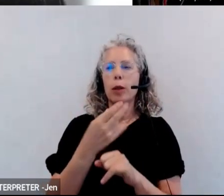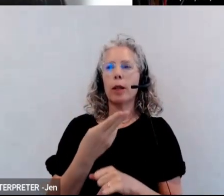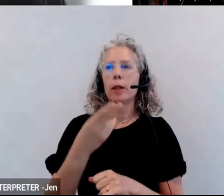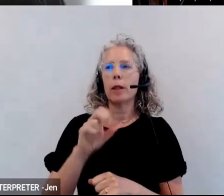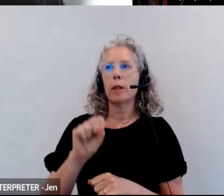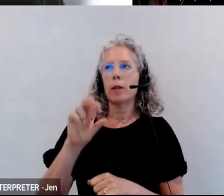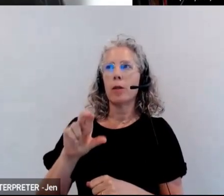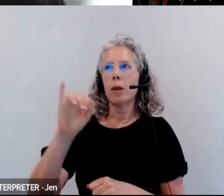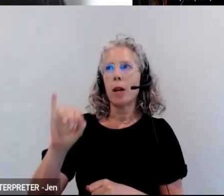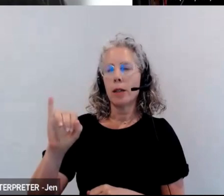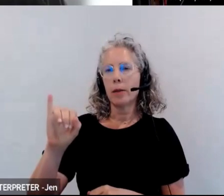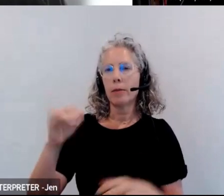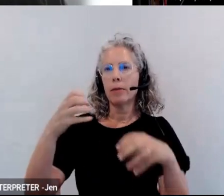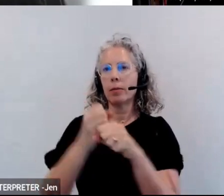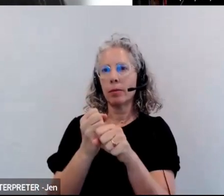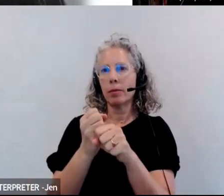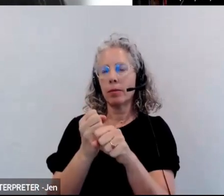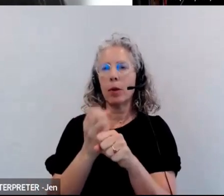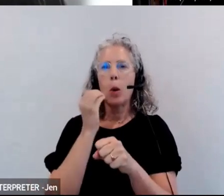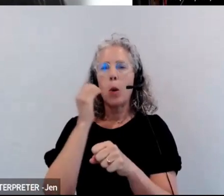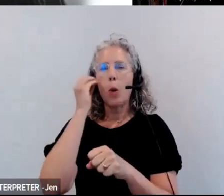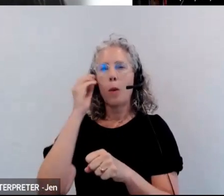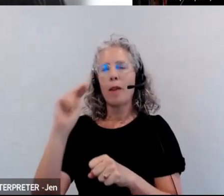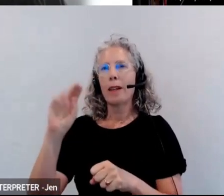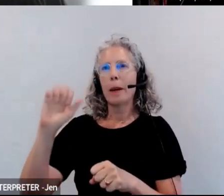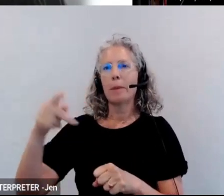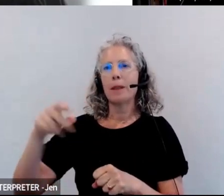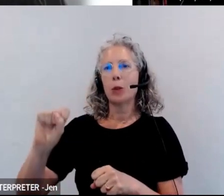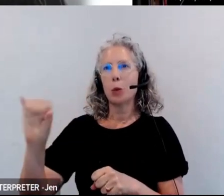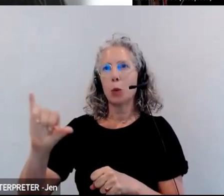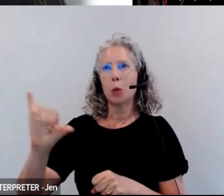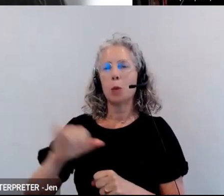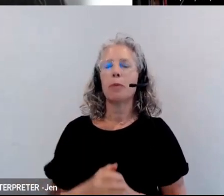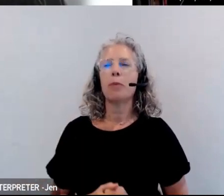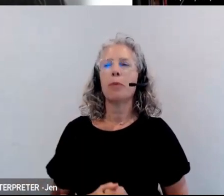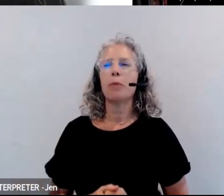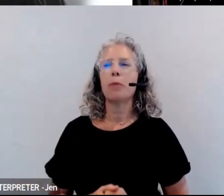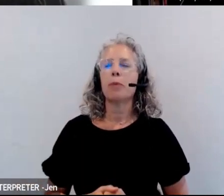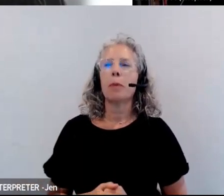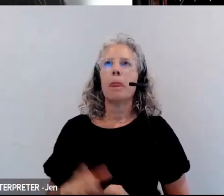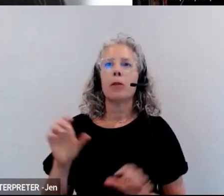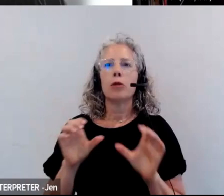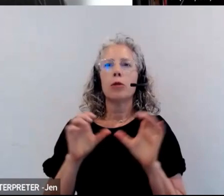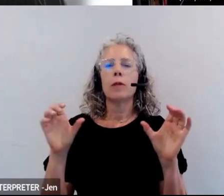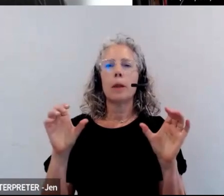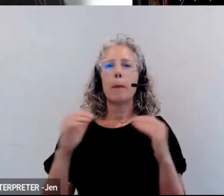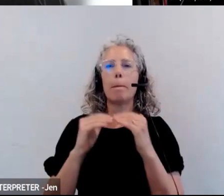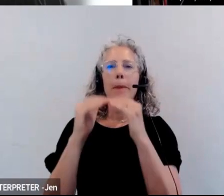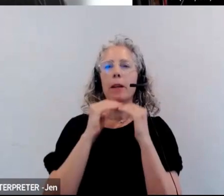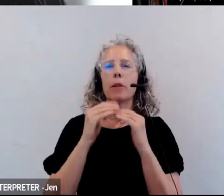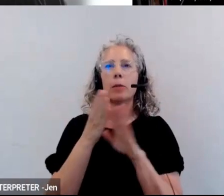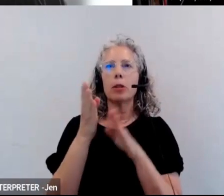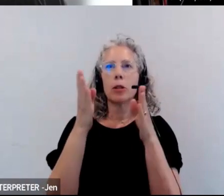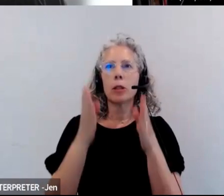which also happens to be the home of NCAPPS. She is a certified peer